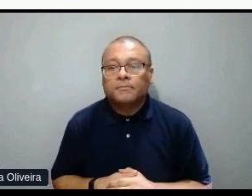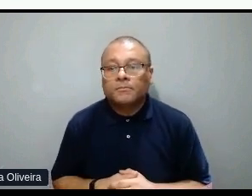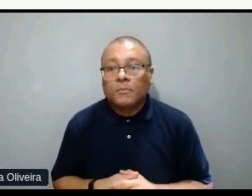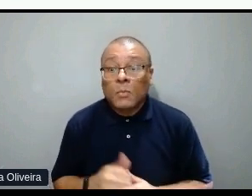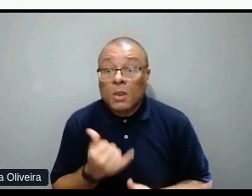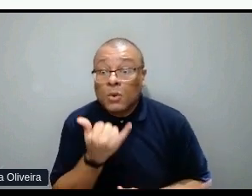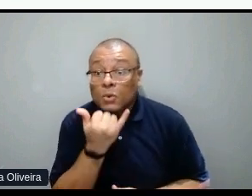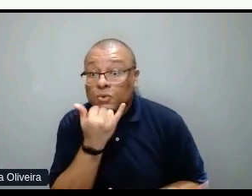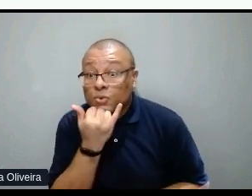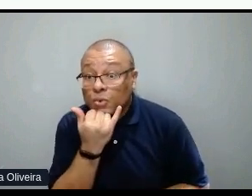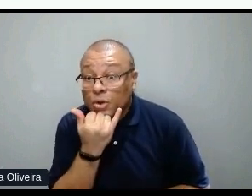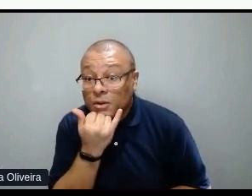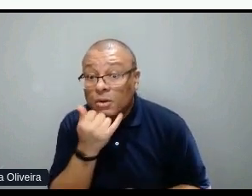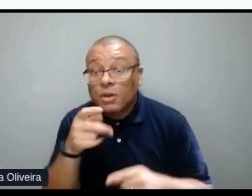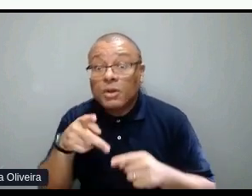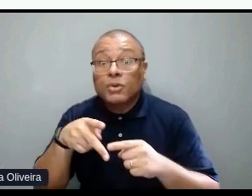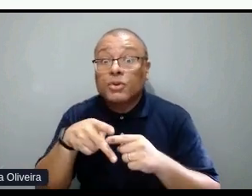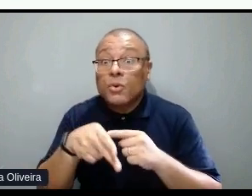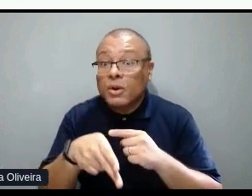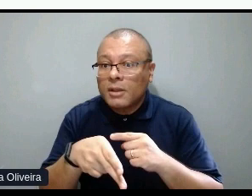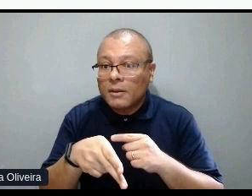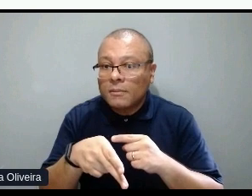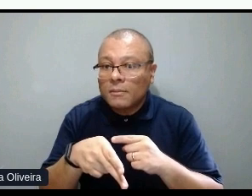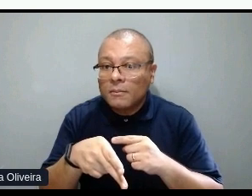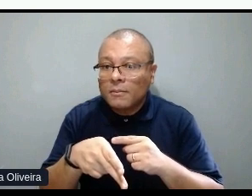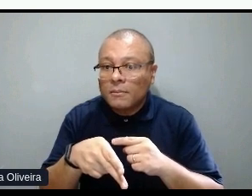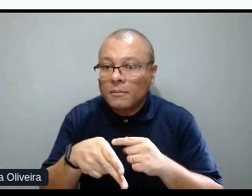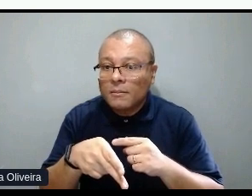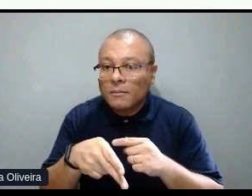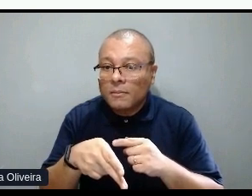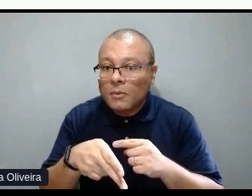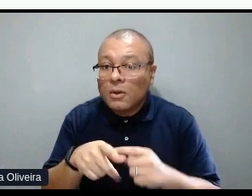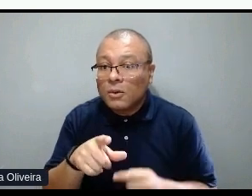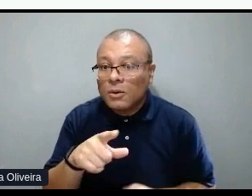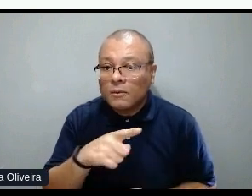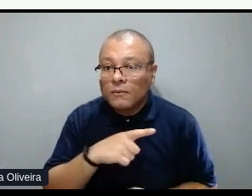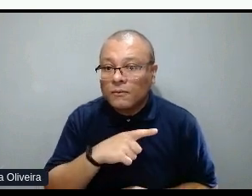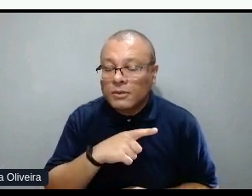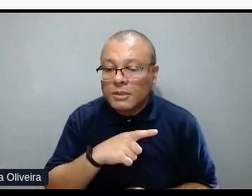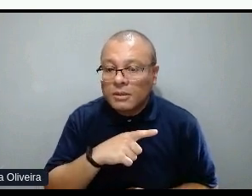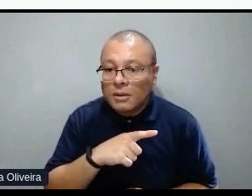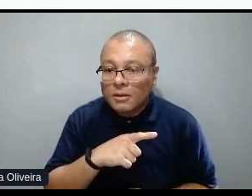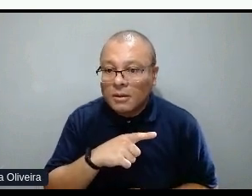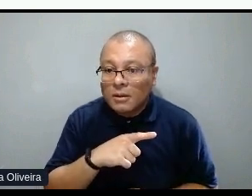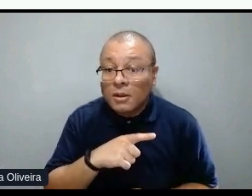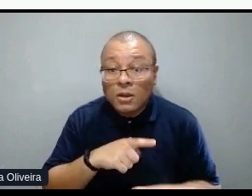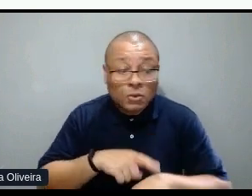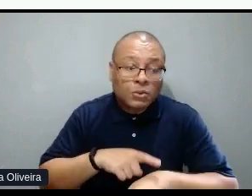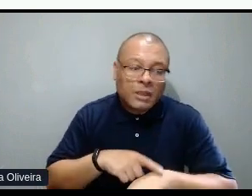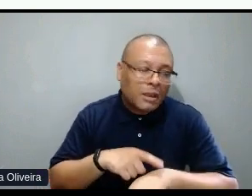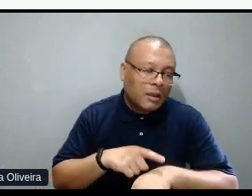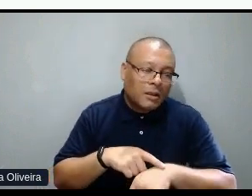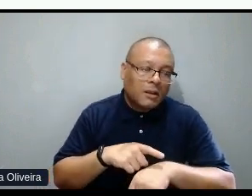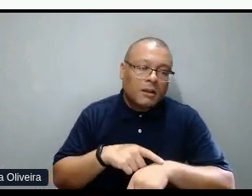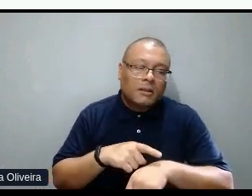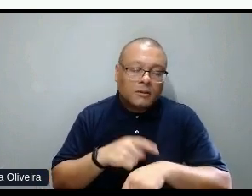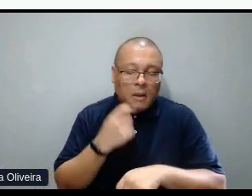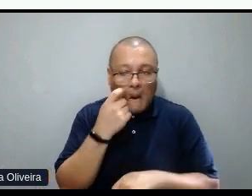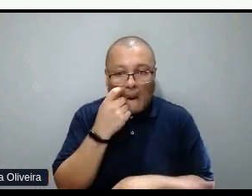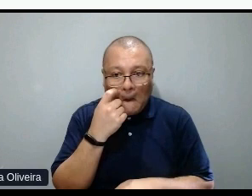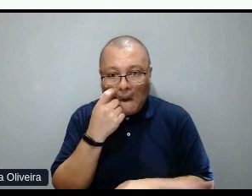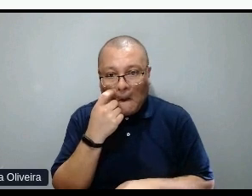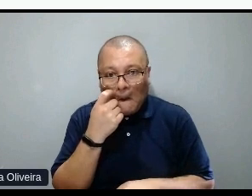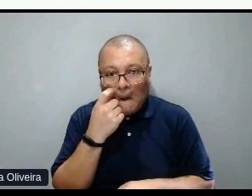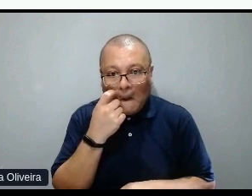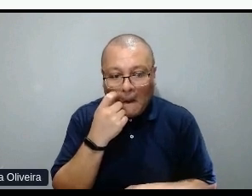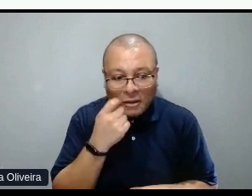Sorry, Gitte, to interrupt you. Yeah. You don't have any more time, so Okay. if I'll you, jump to the wrap up.